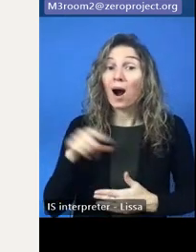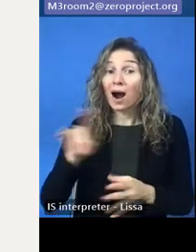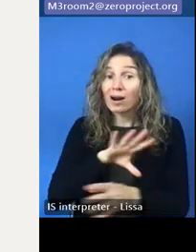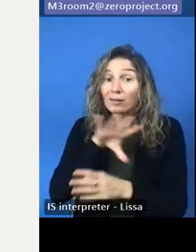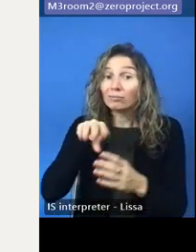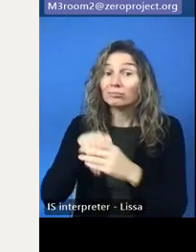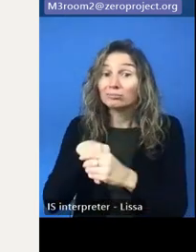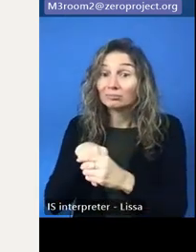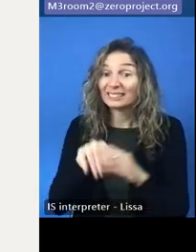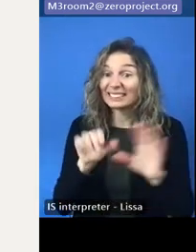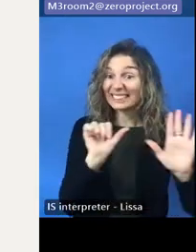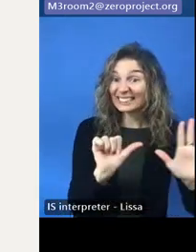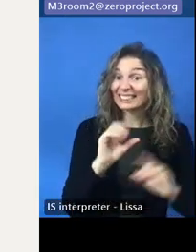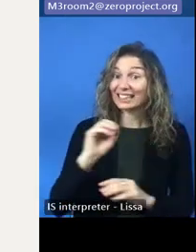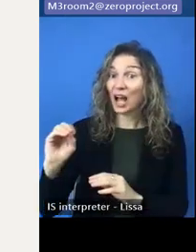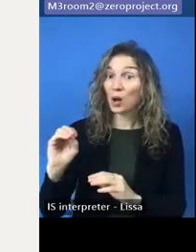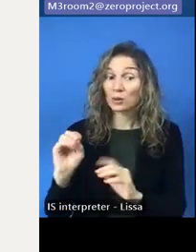And